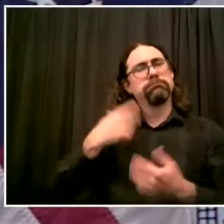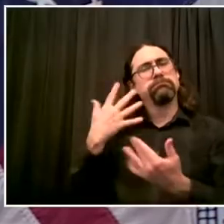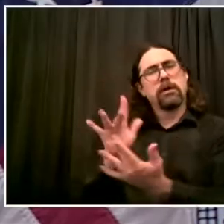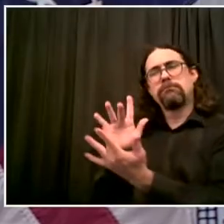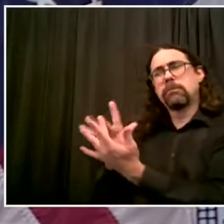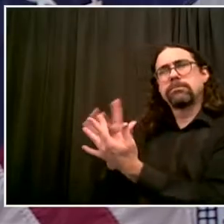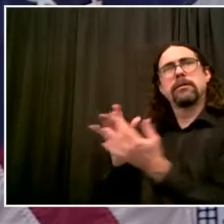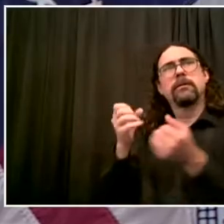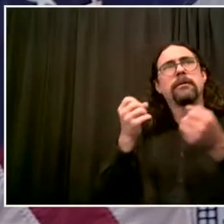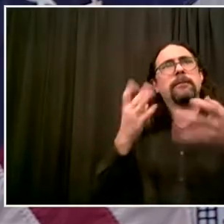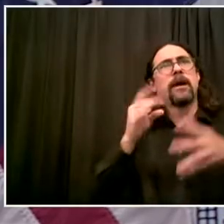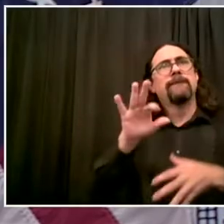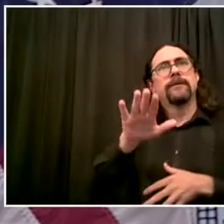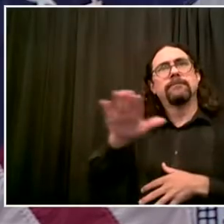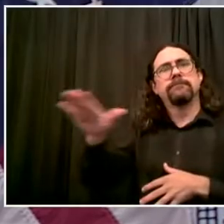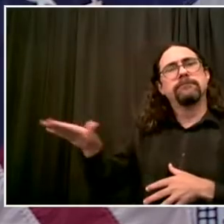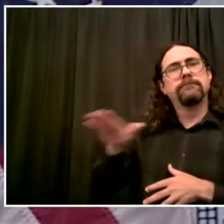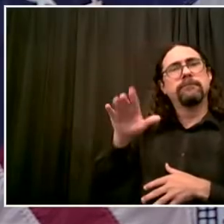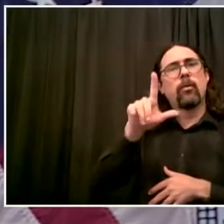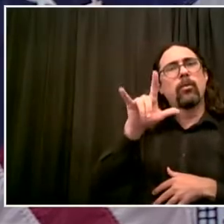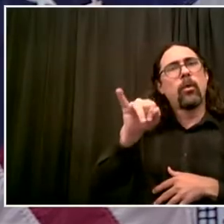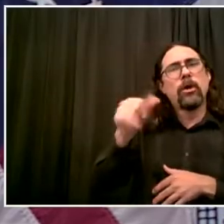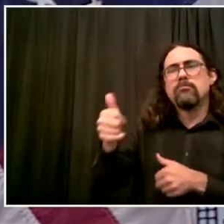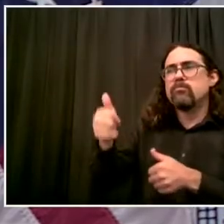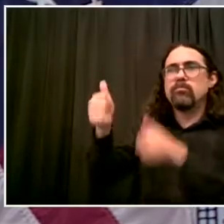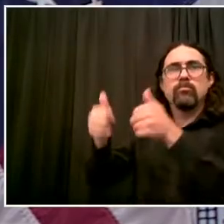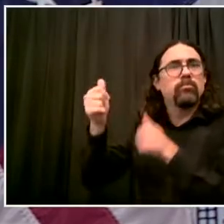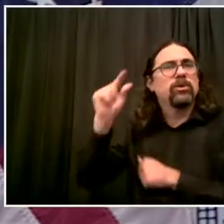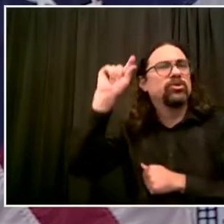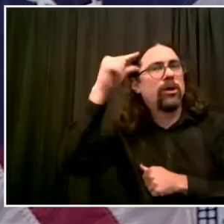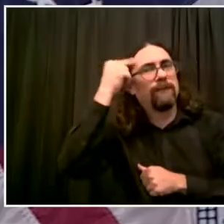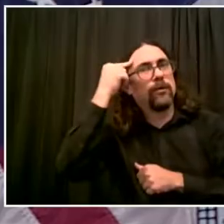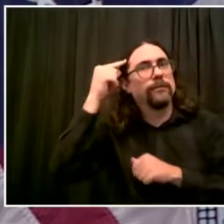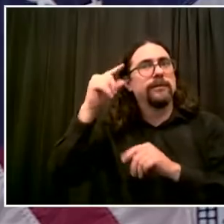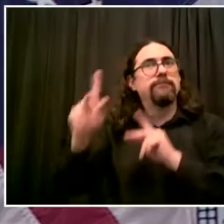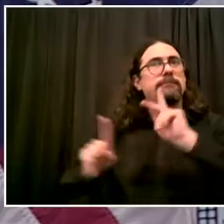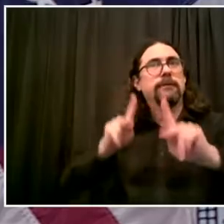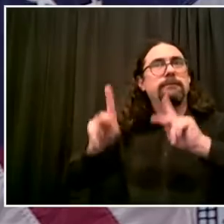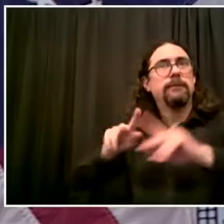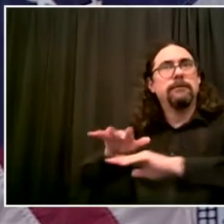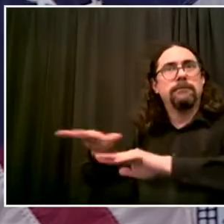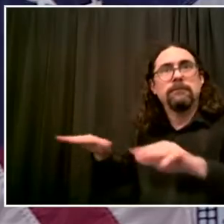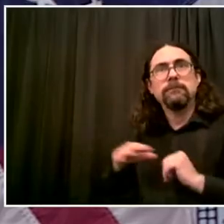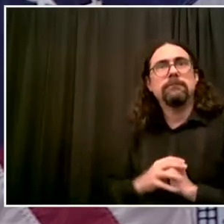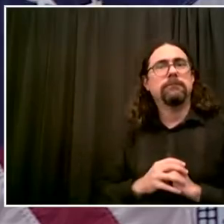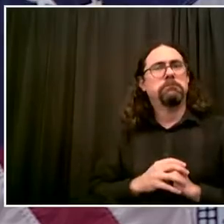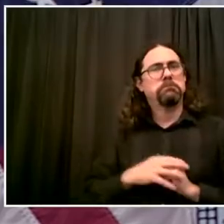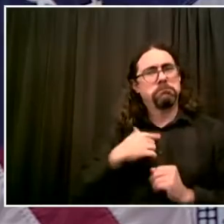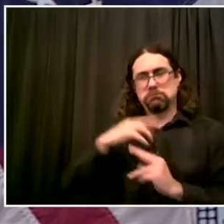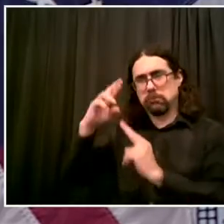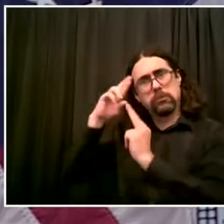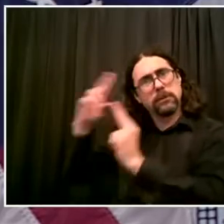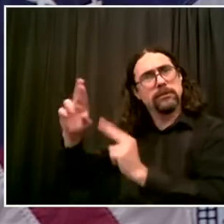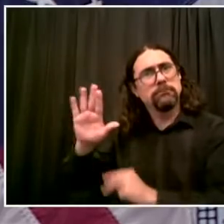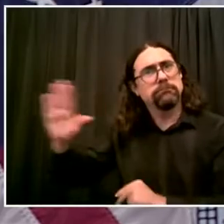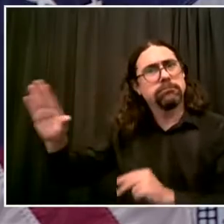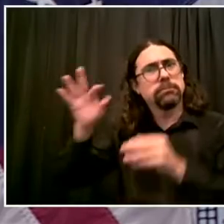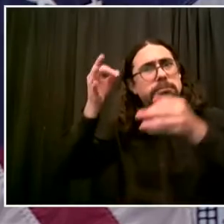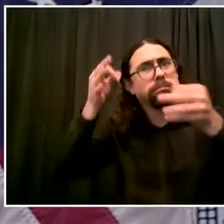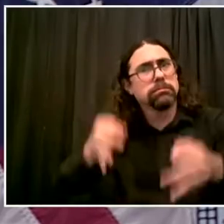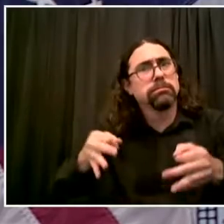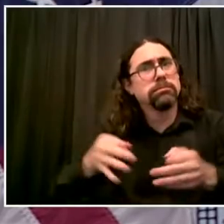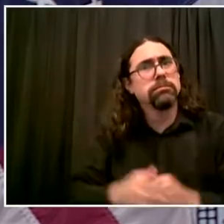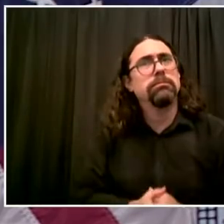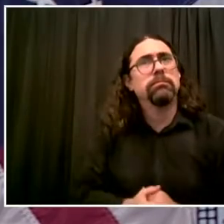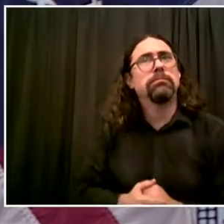normal summer as they can. So I'm not going to tell them how to do their work. I'm just happy we can open our beaches now on